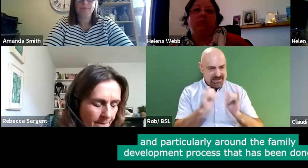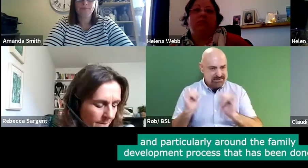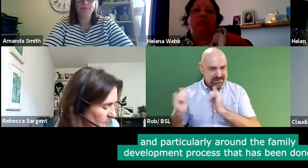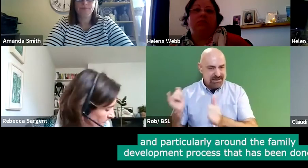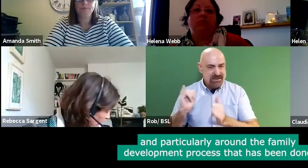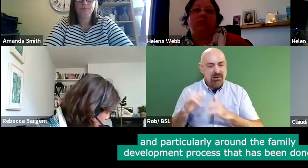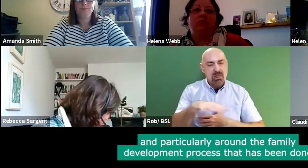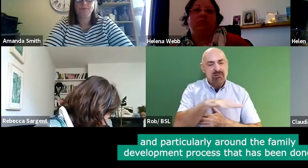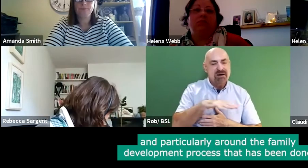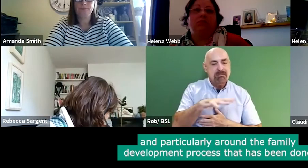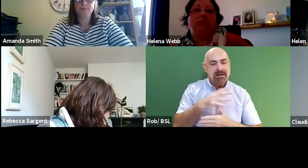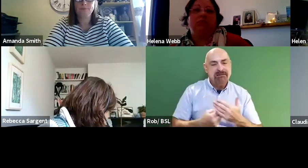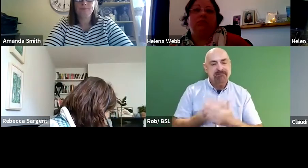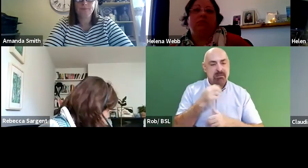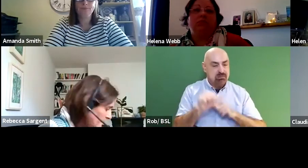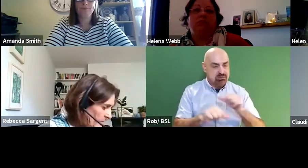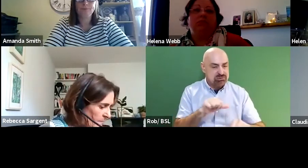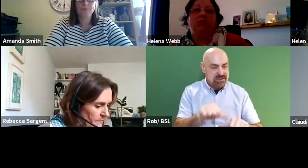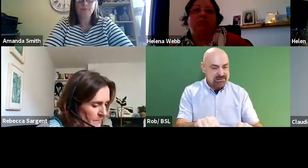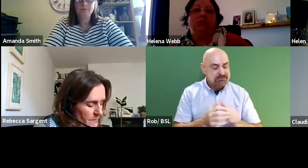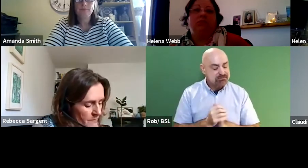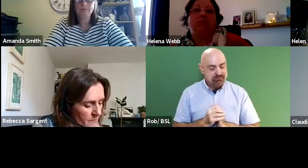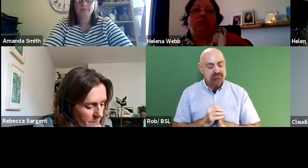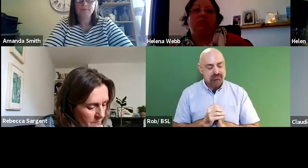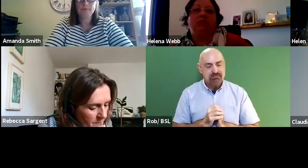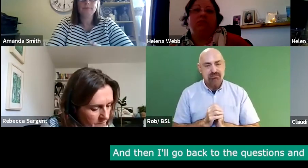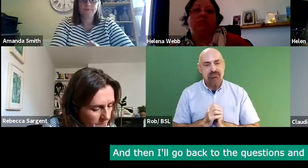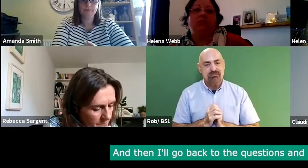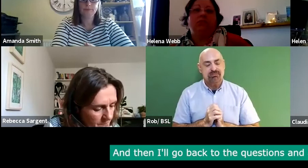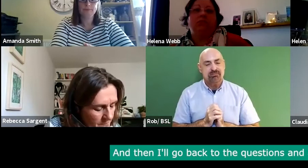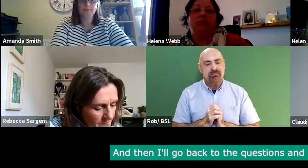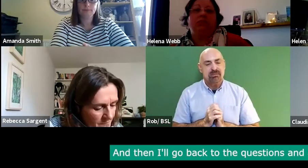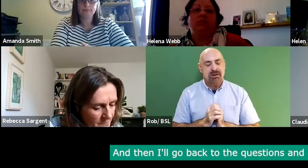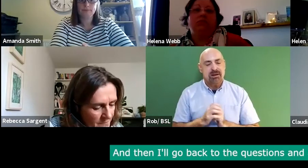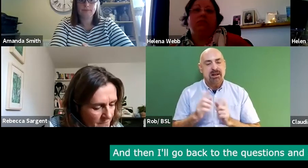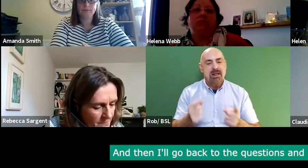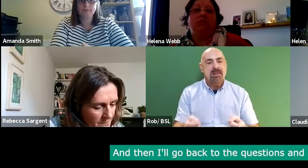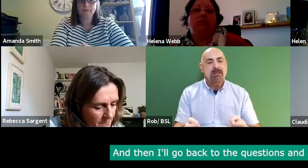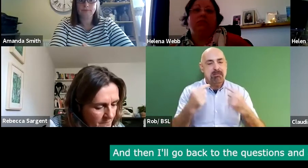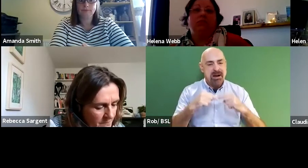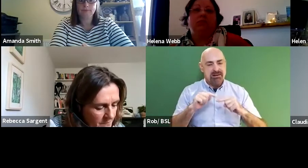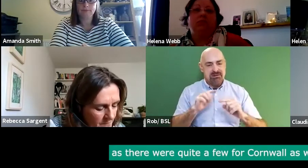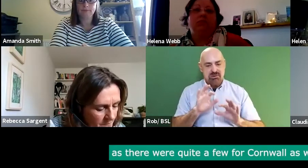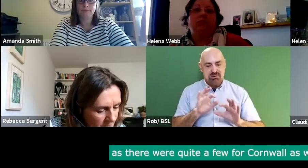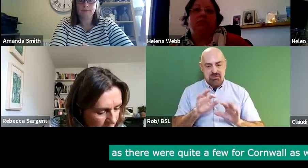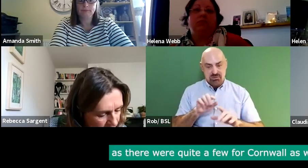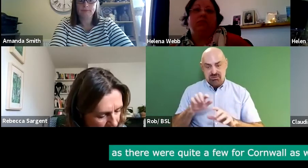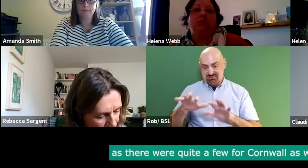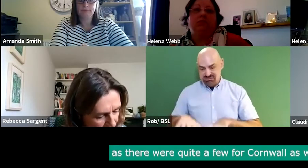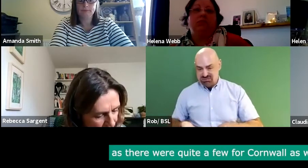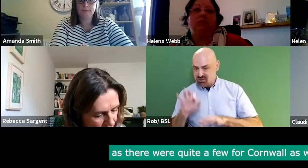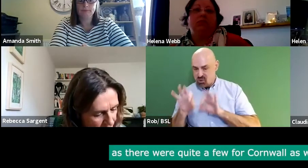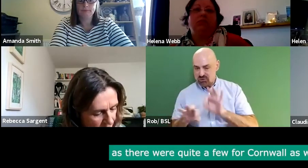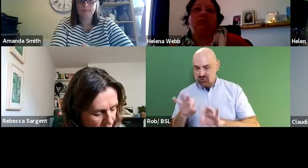family development process that has been done. And then I'll go back to the questions and ask, there were quite a few